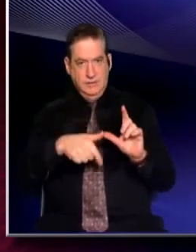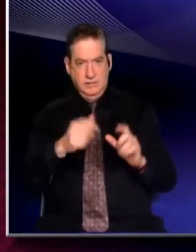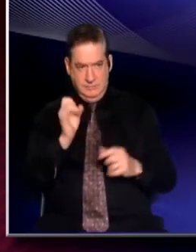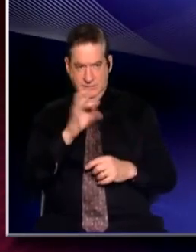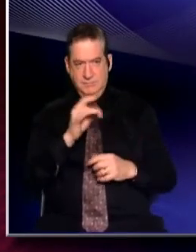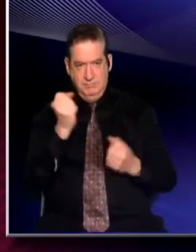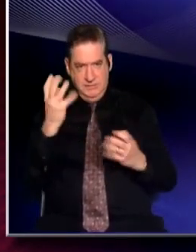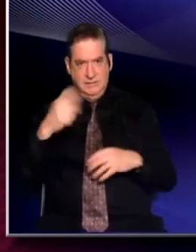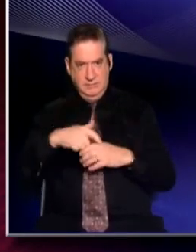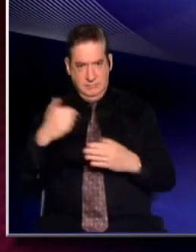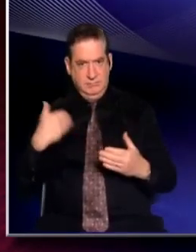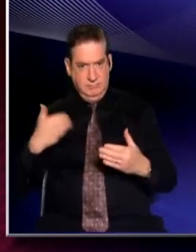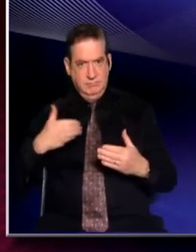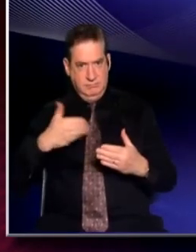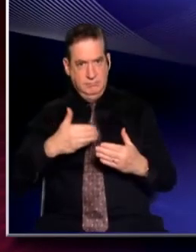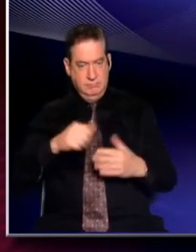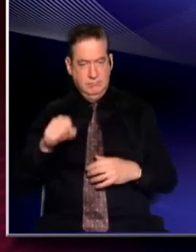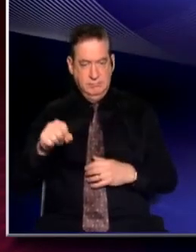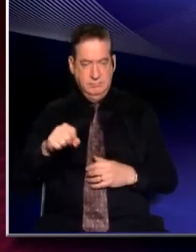Okay.